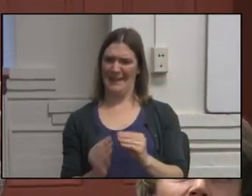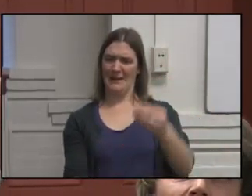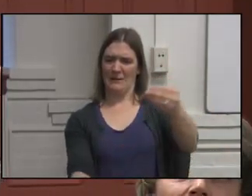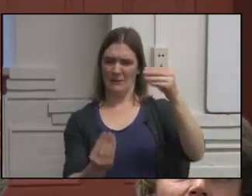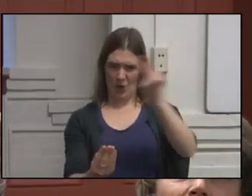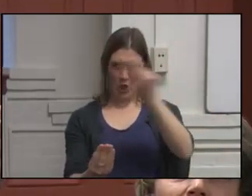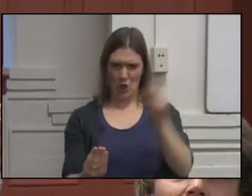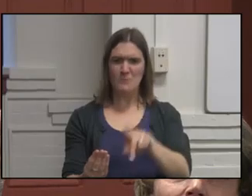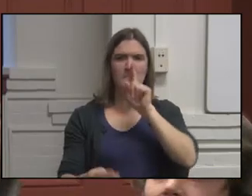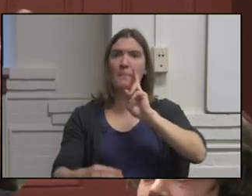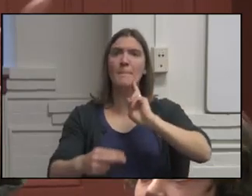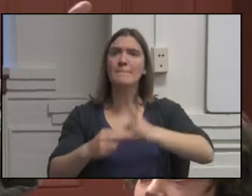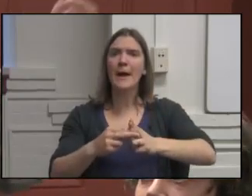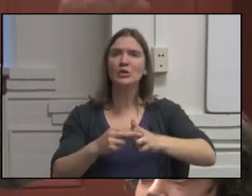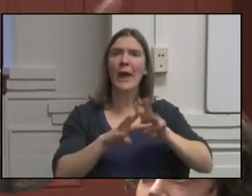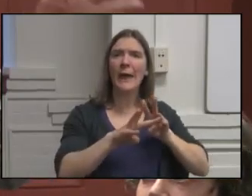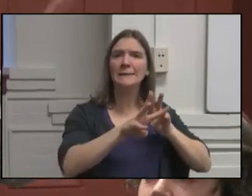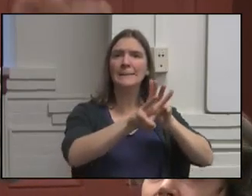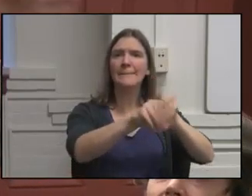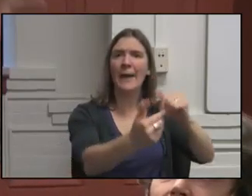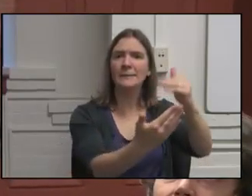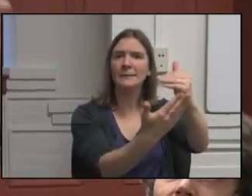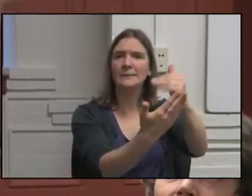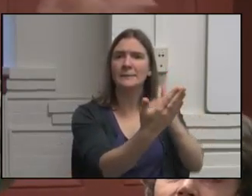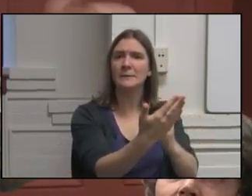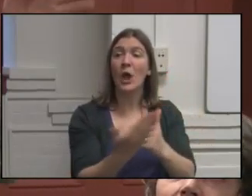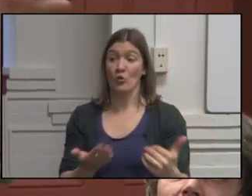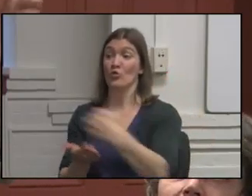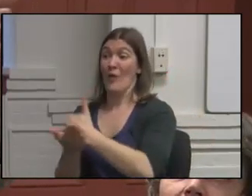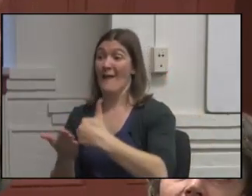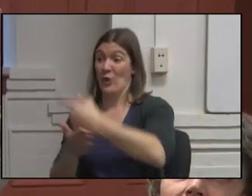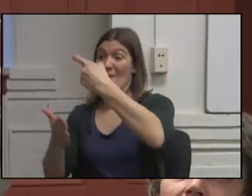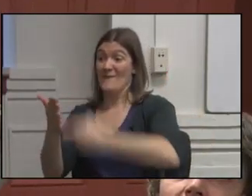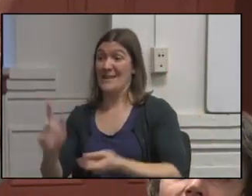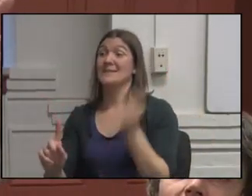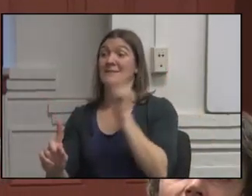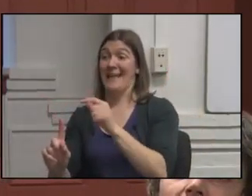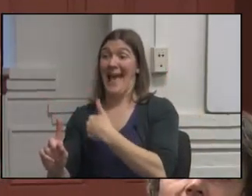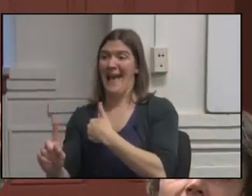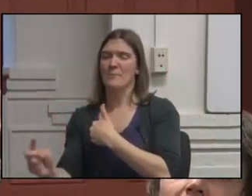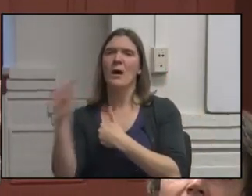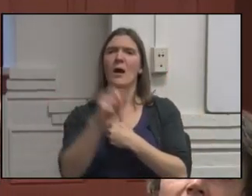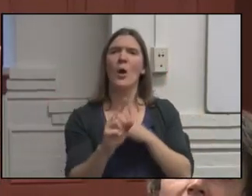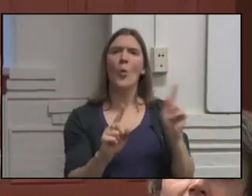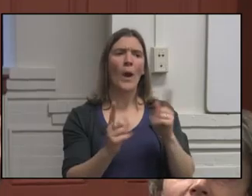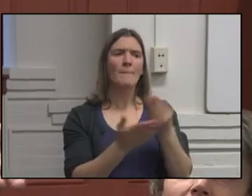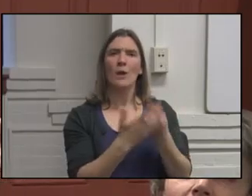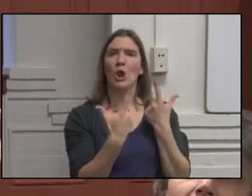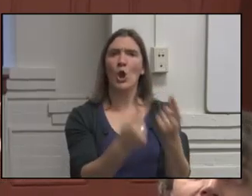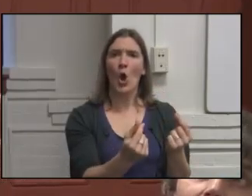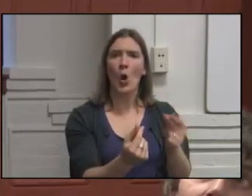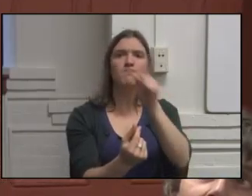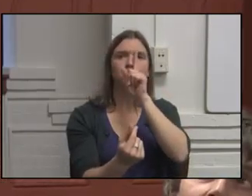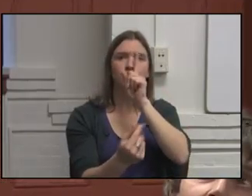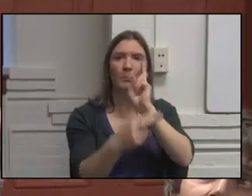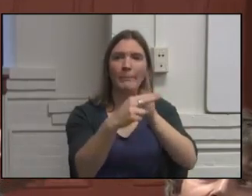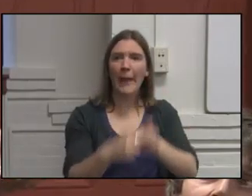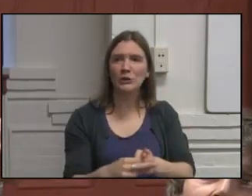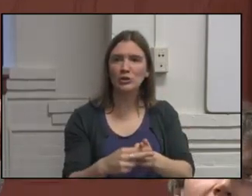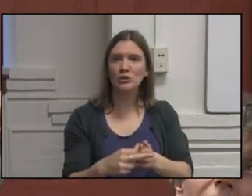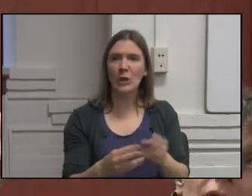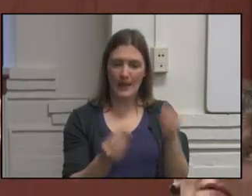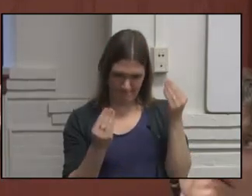go over the expense side. It did look at the revenues and the fees going up every year, but I couldn't get a good sense of where